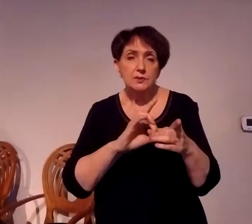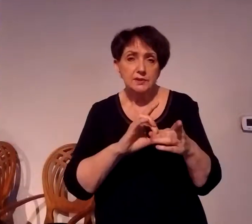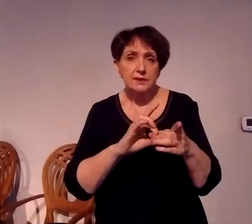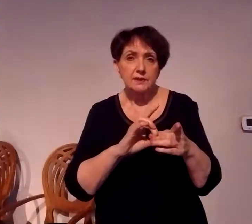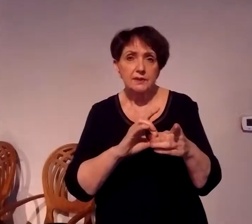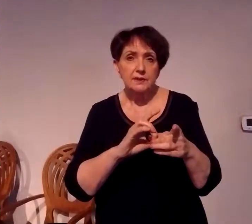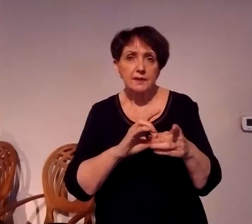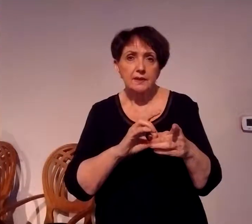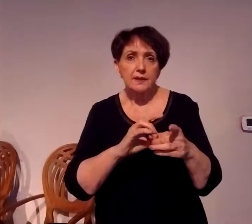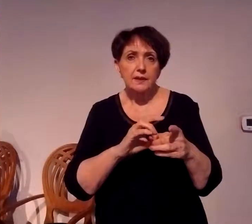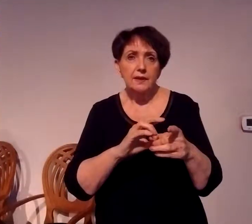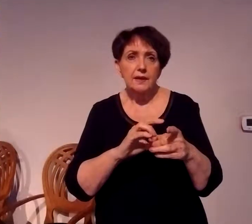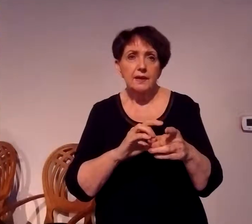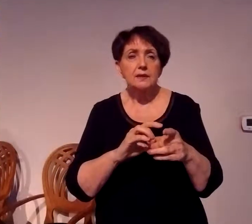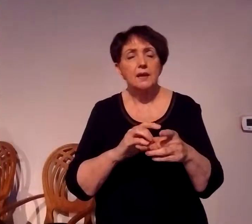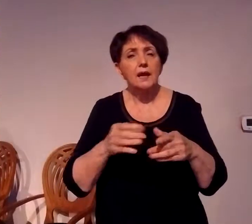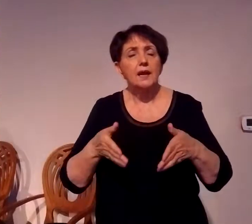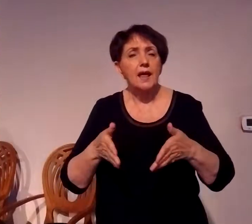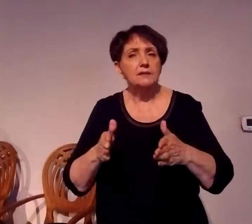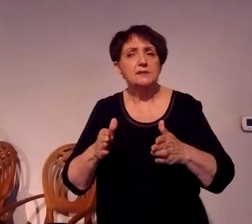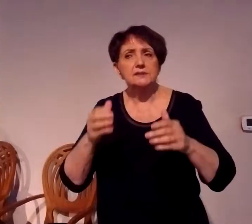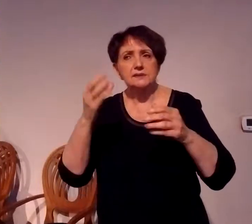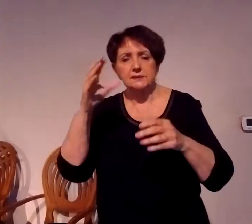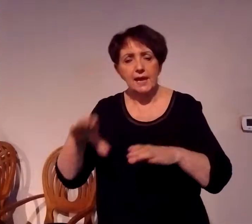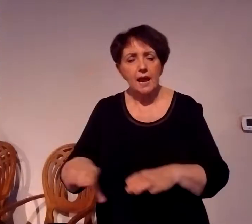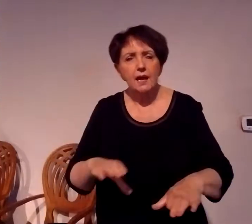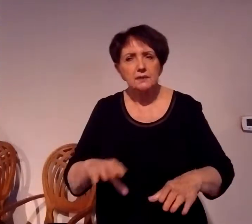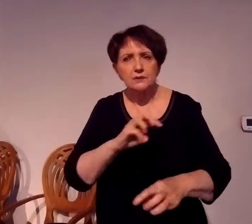to act in the world.